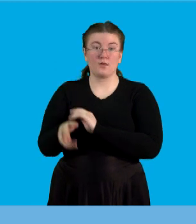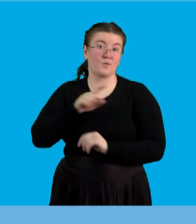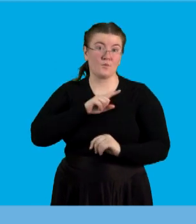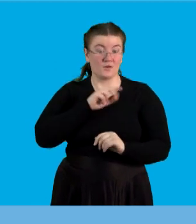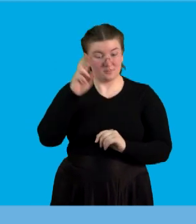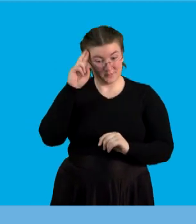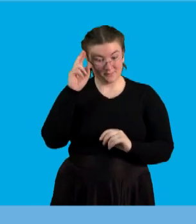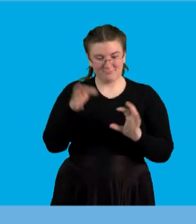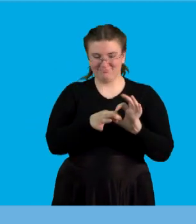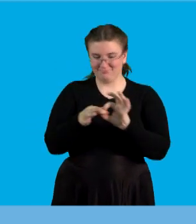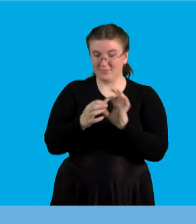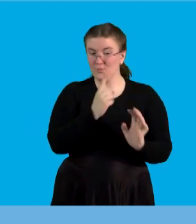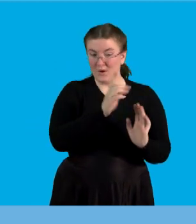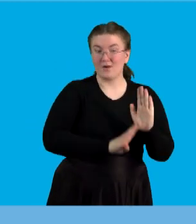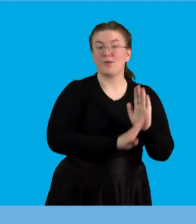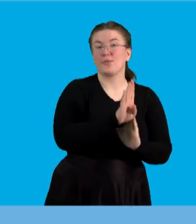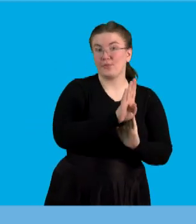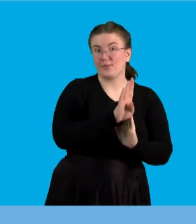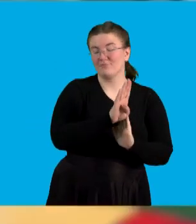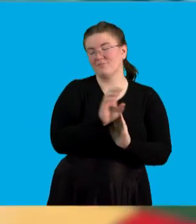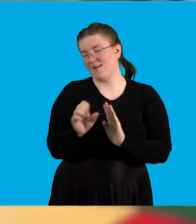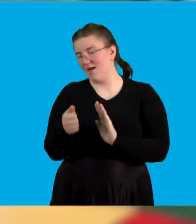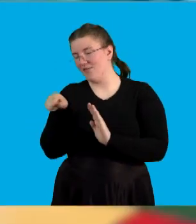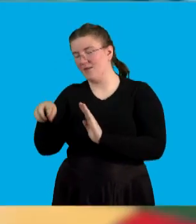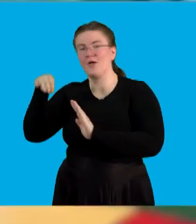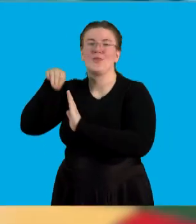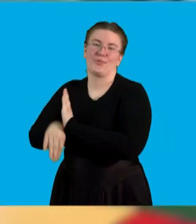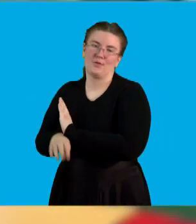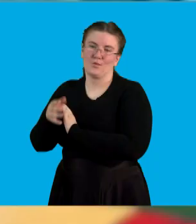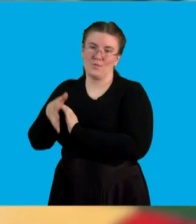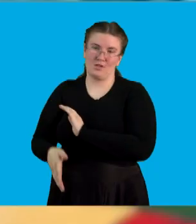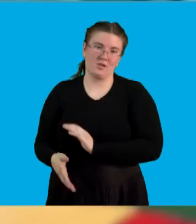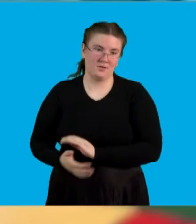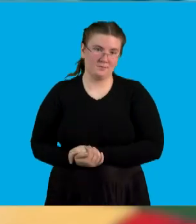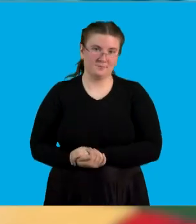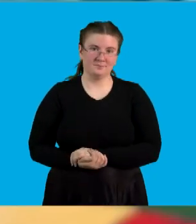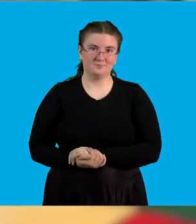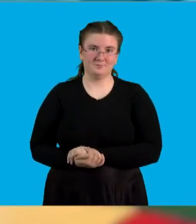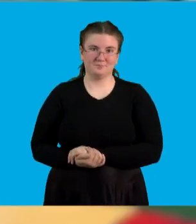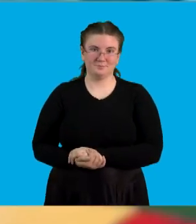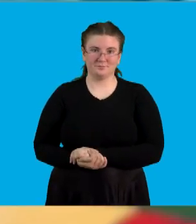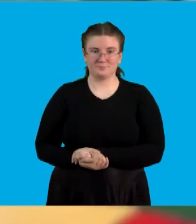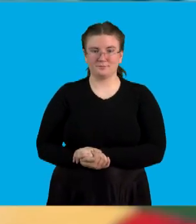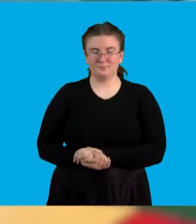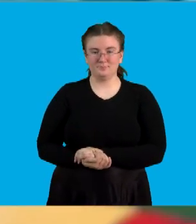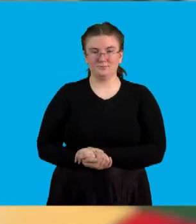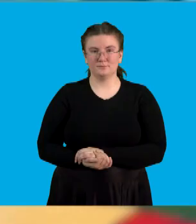and the current, they have that relationship that when one increases, the other one is to decrease.